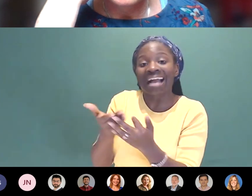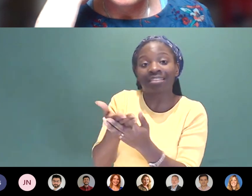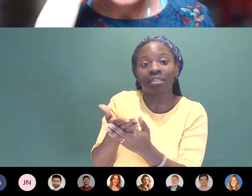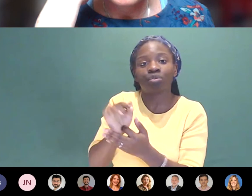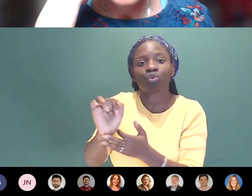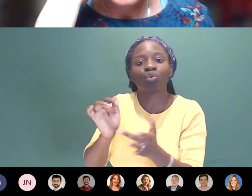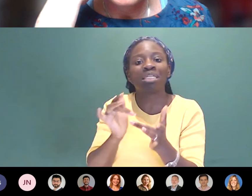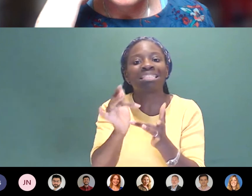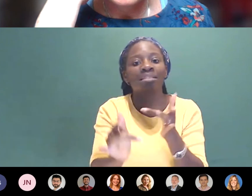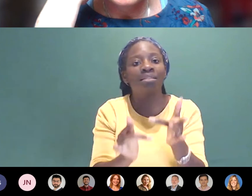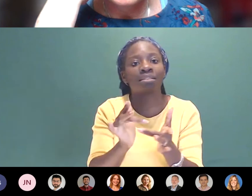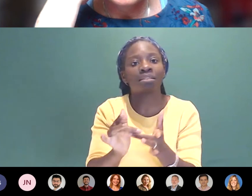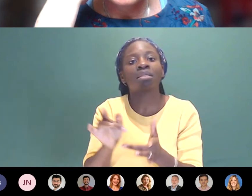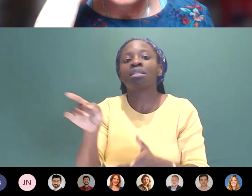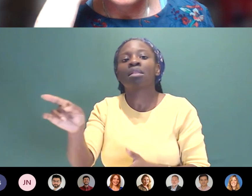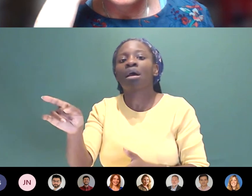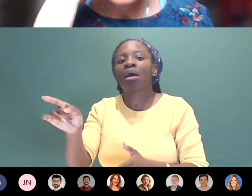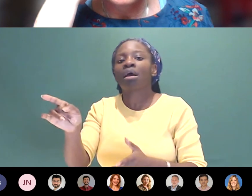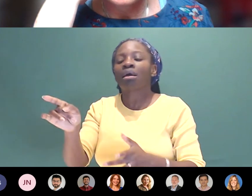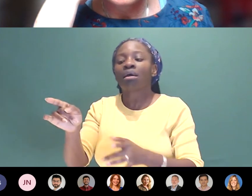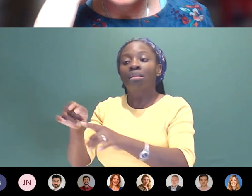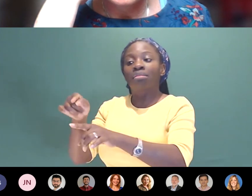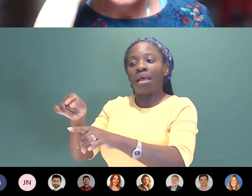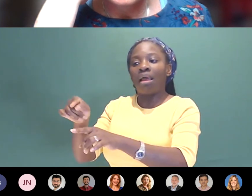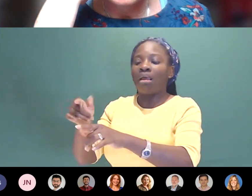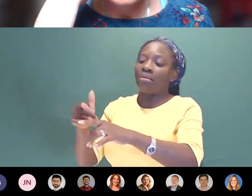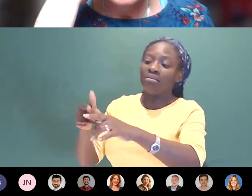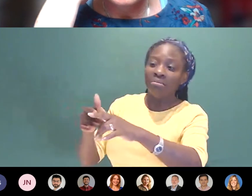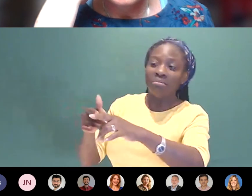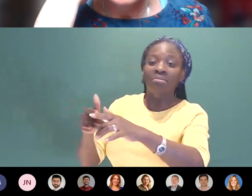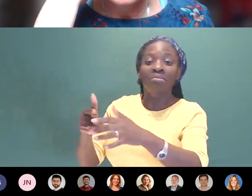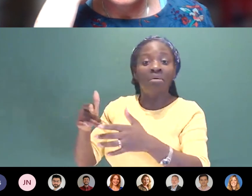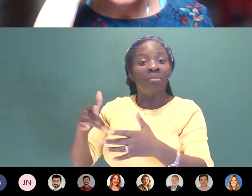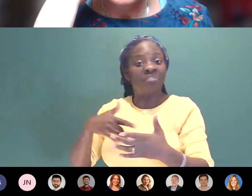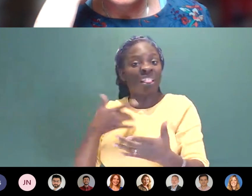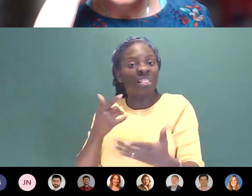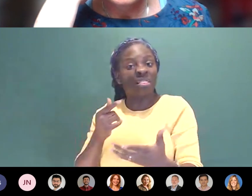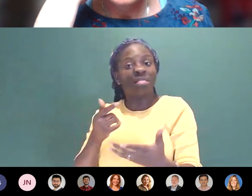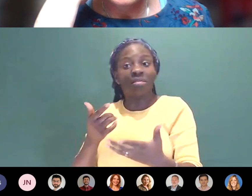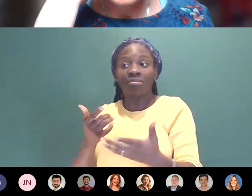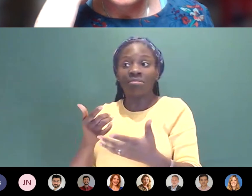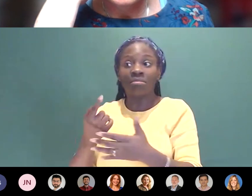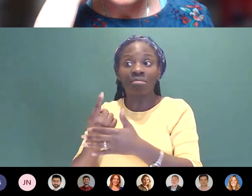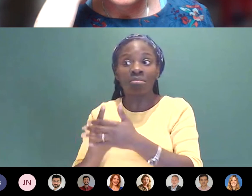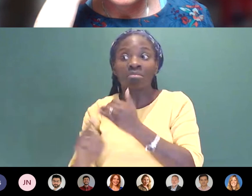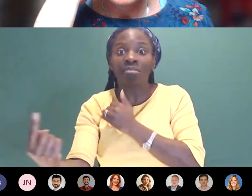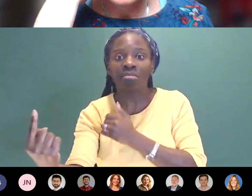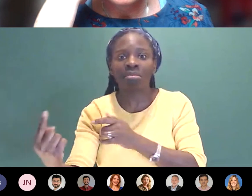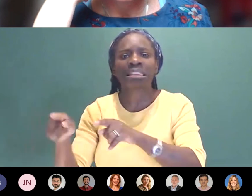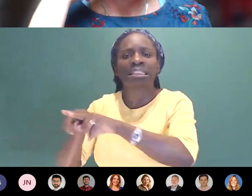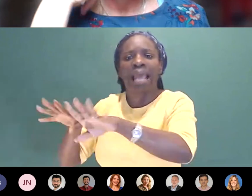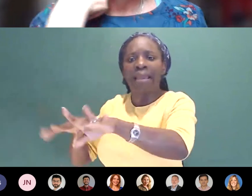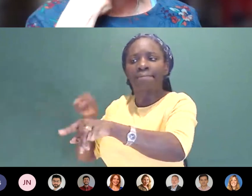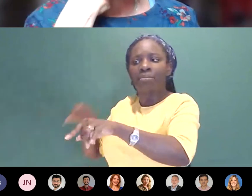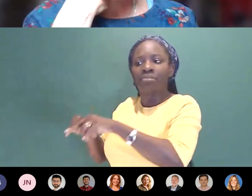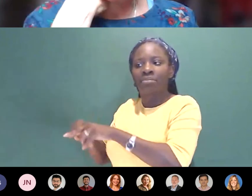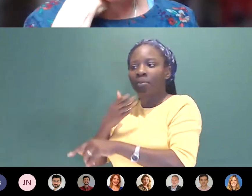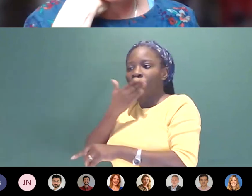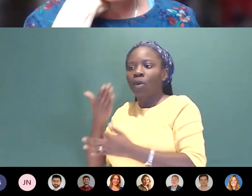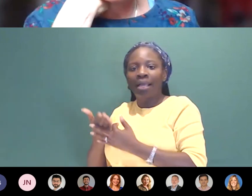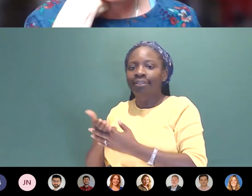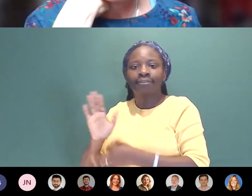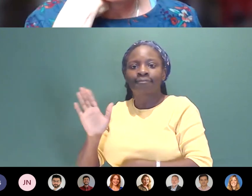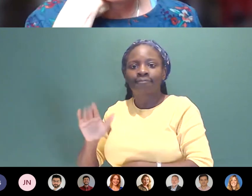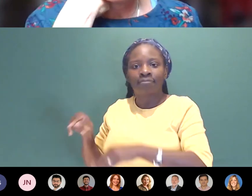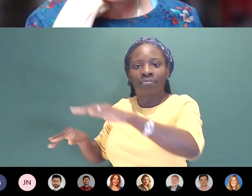did feel less isolated than those who didn't, which was also, I think, a finding in